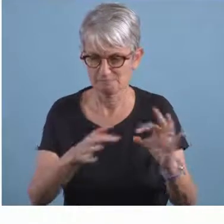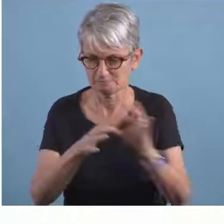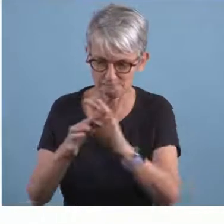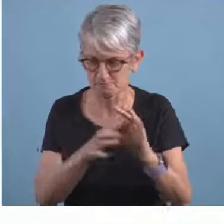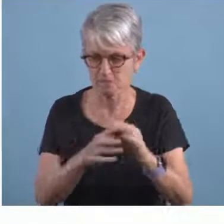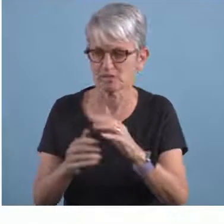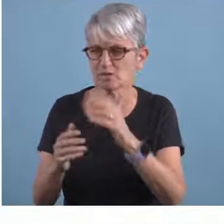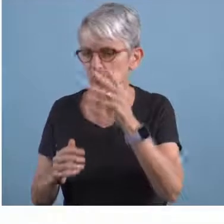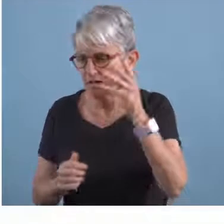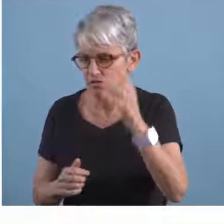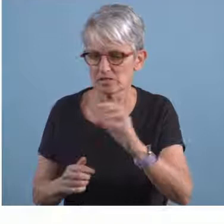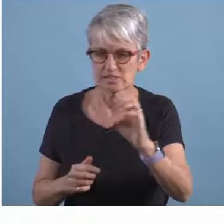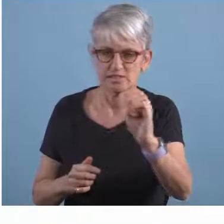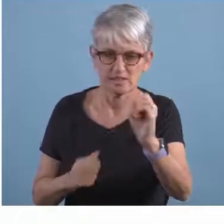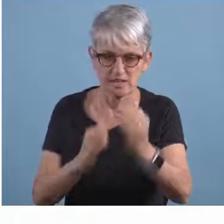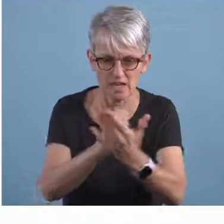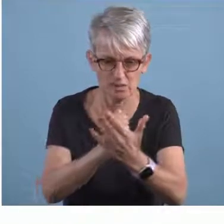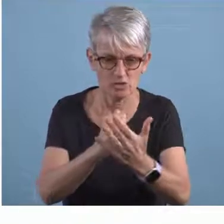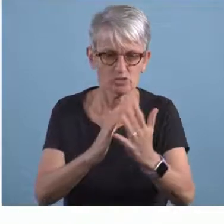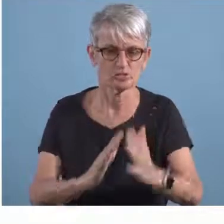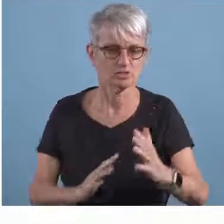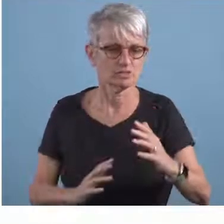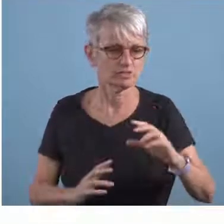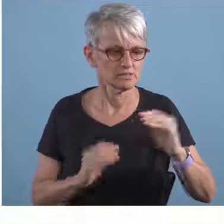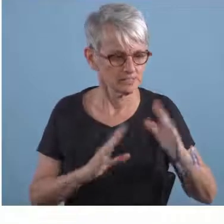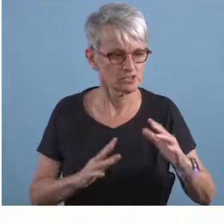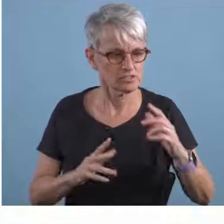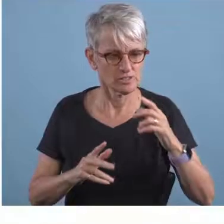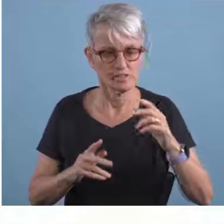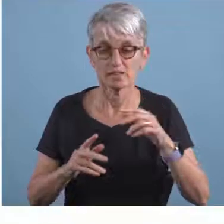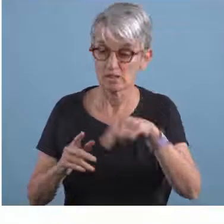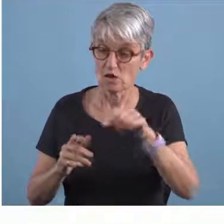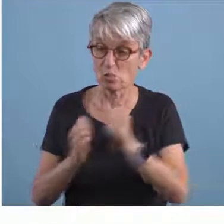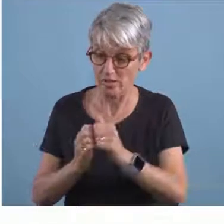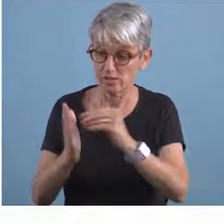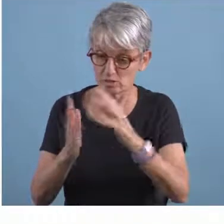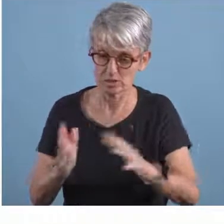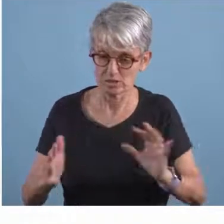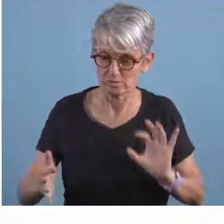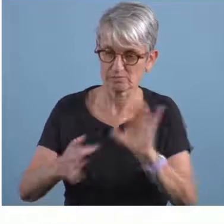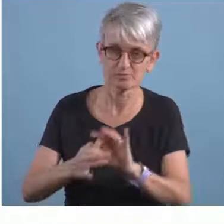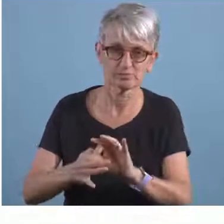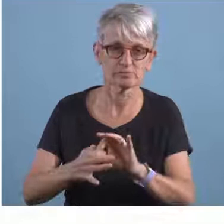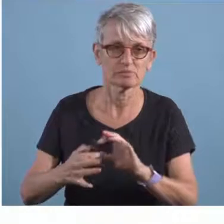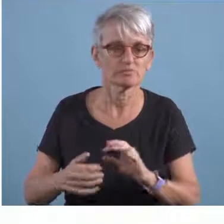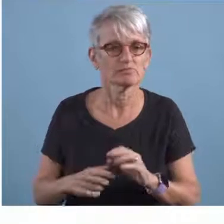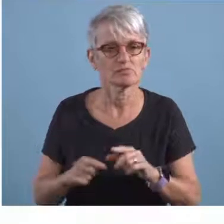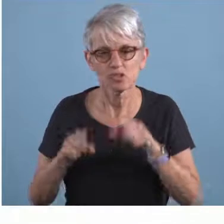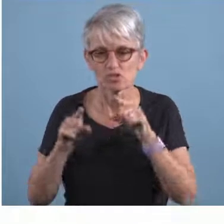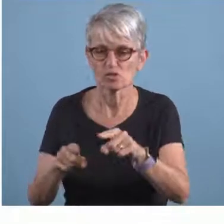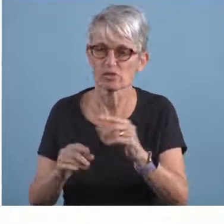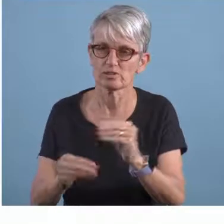other teachers who are physically present with the student during a telepractice session.